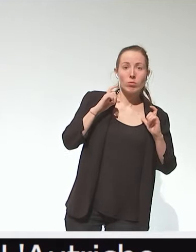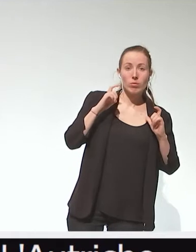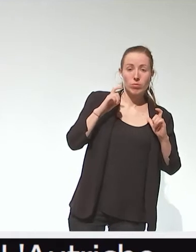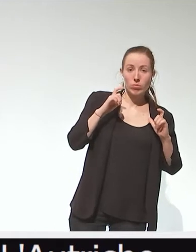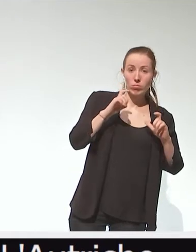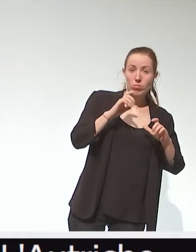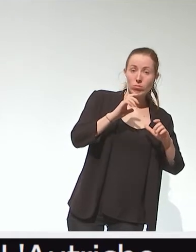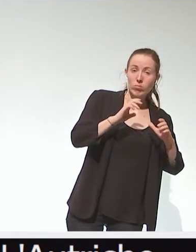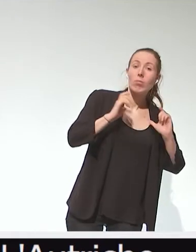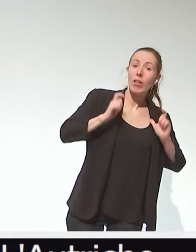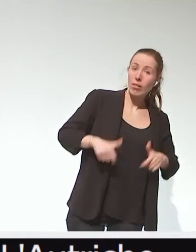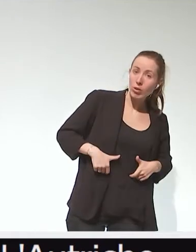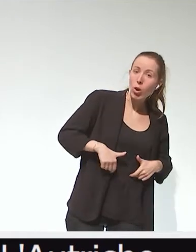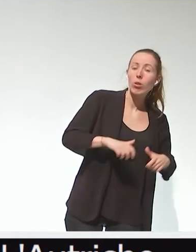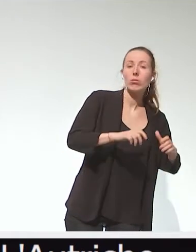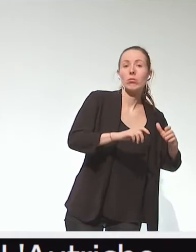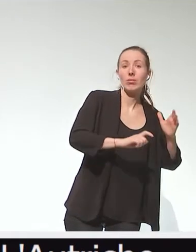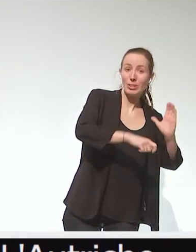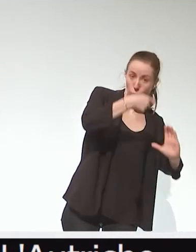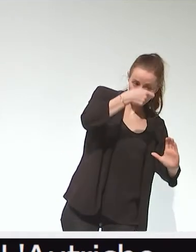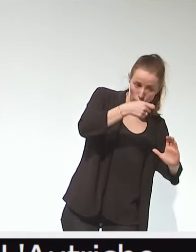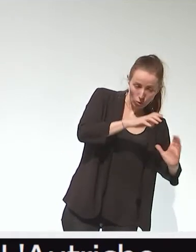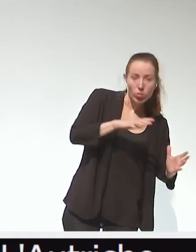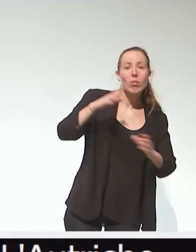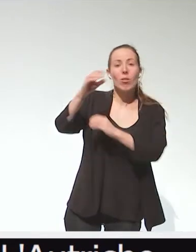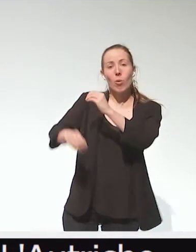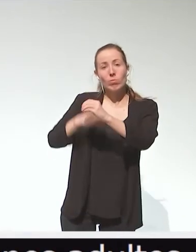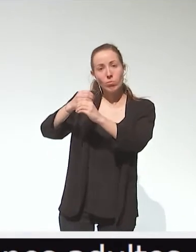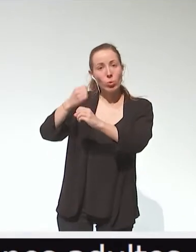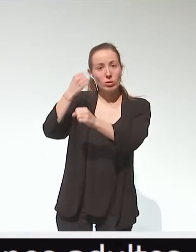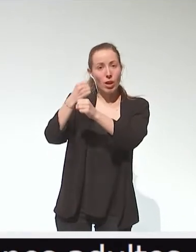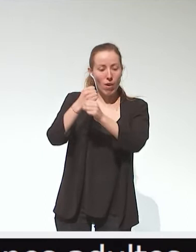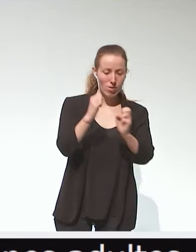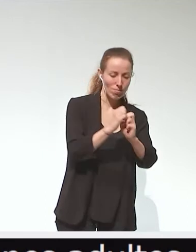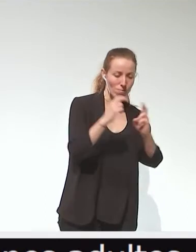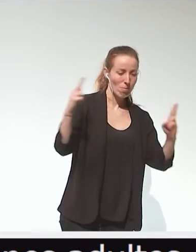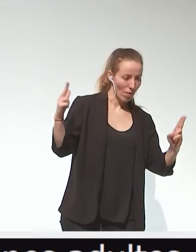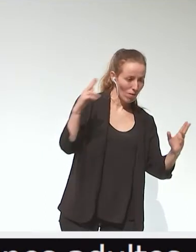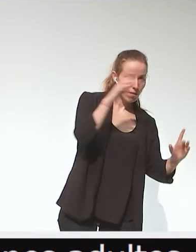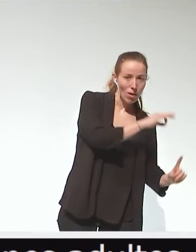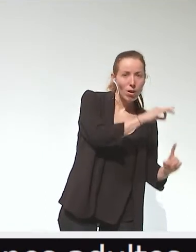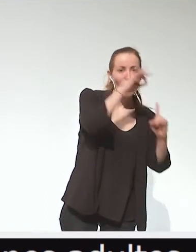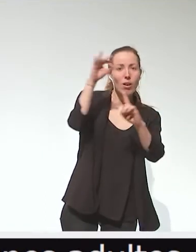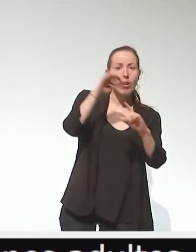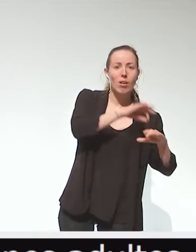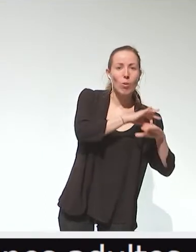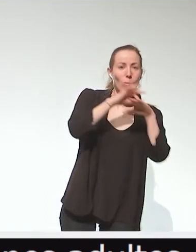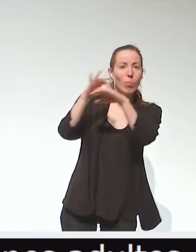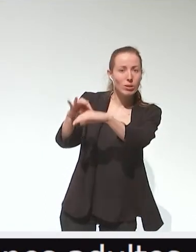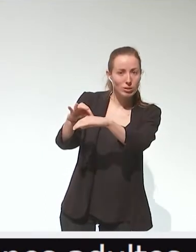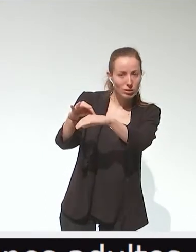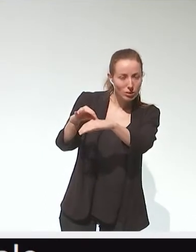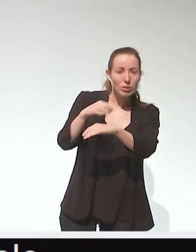to transition from a school environment to move on to the labour market